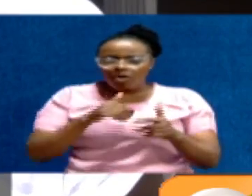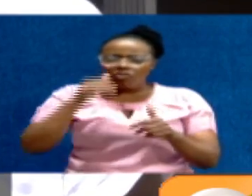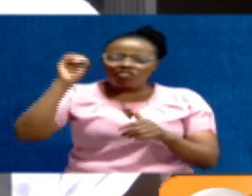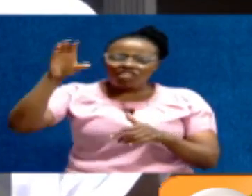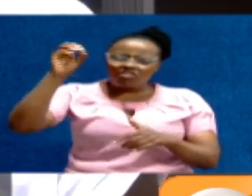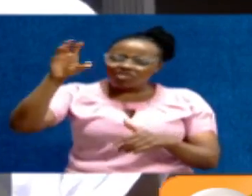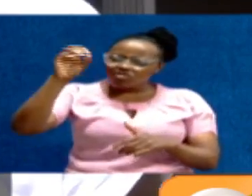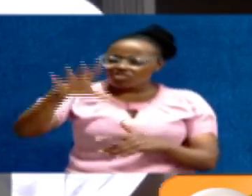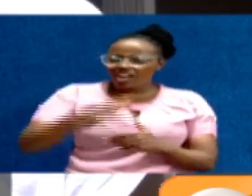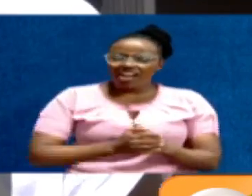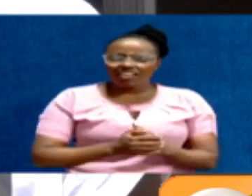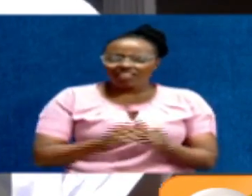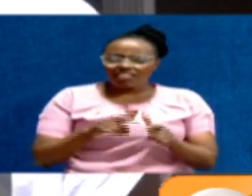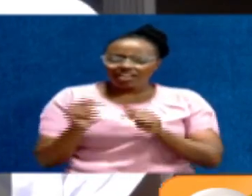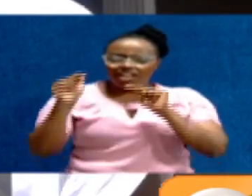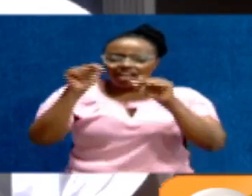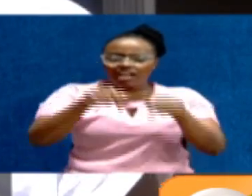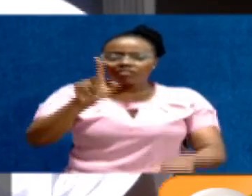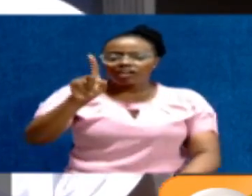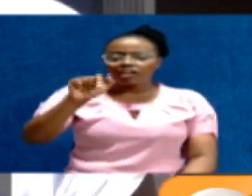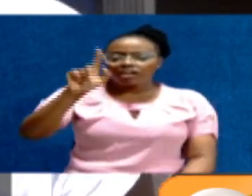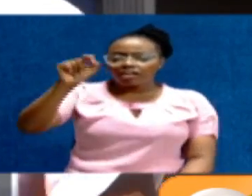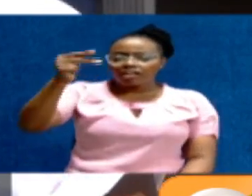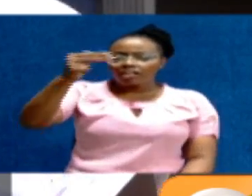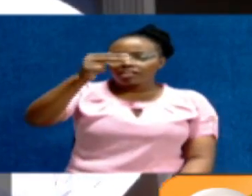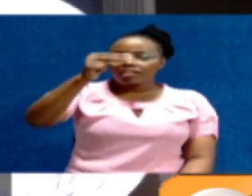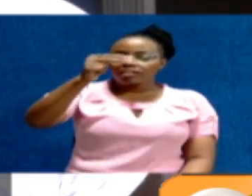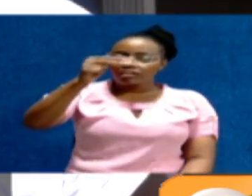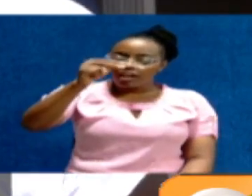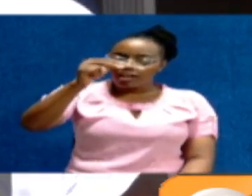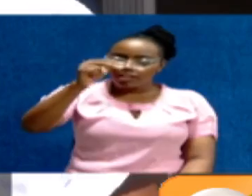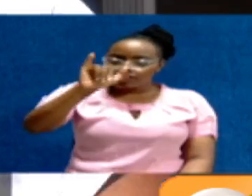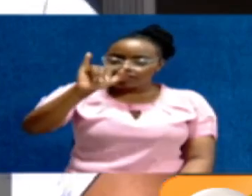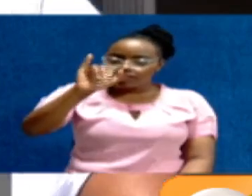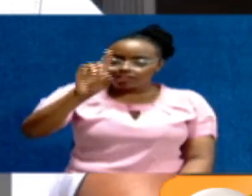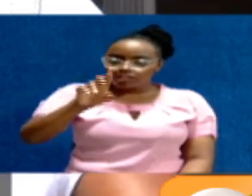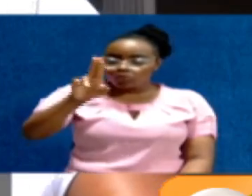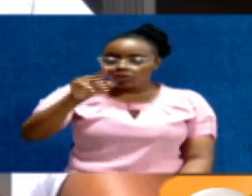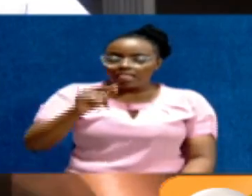juu, Mumbuni juu. Na kuja huko Kathindo. Sasa father akaniambia